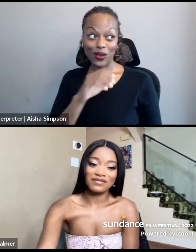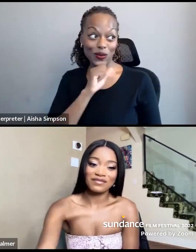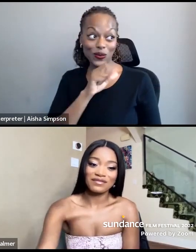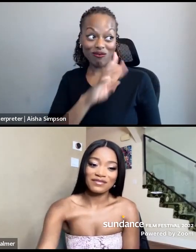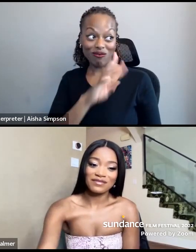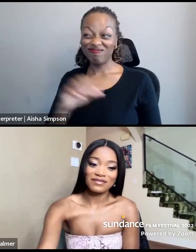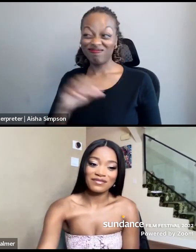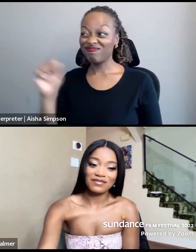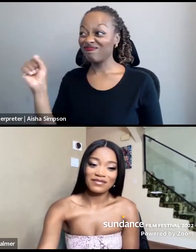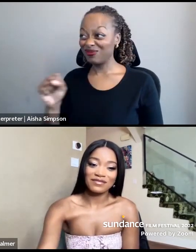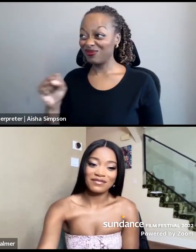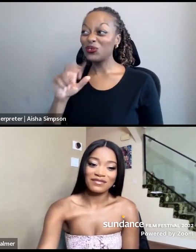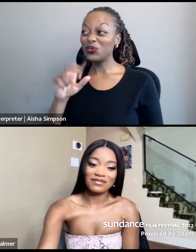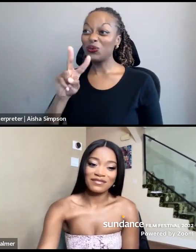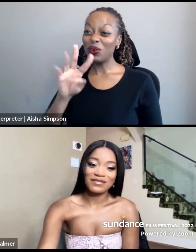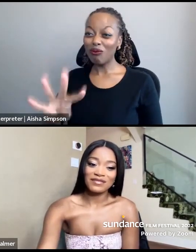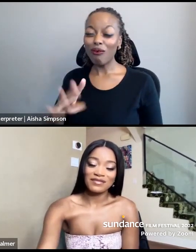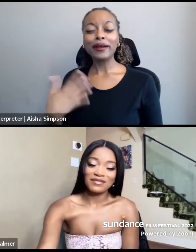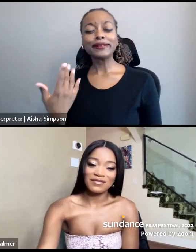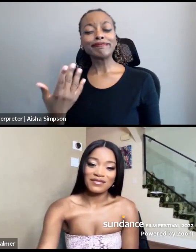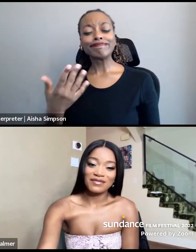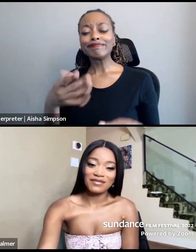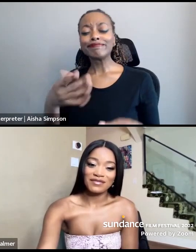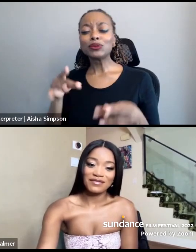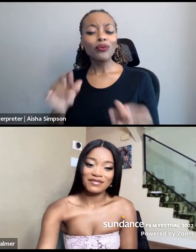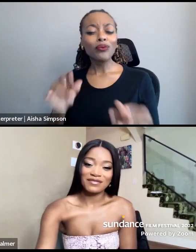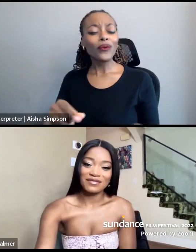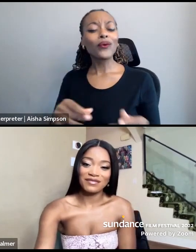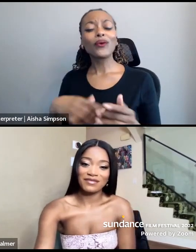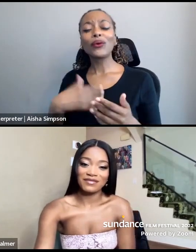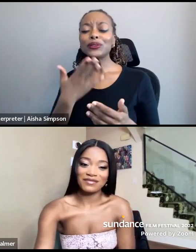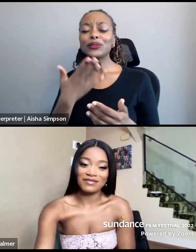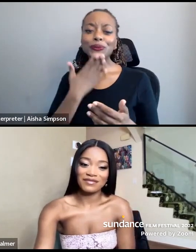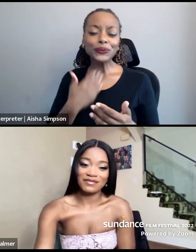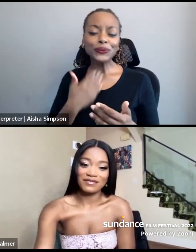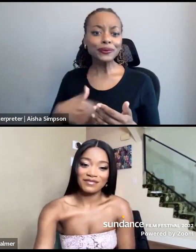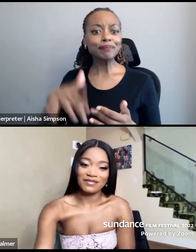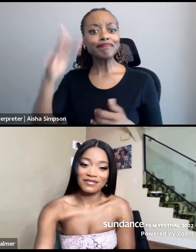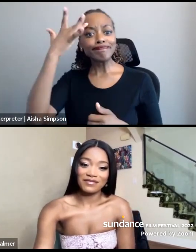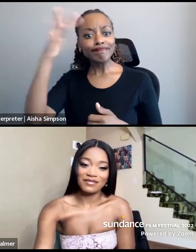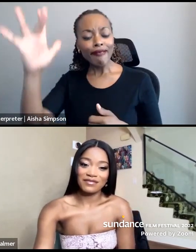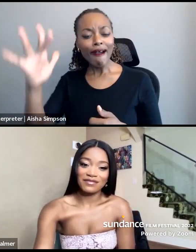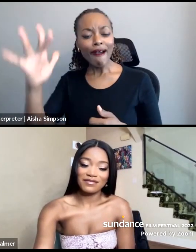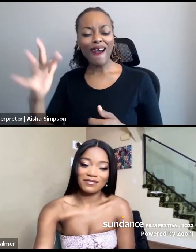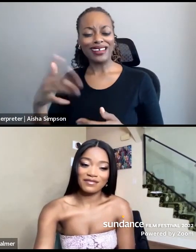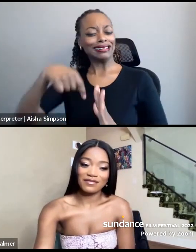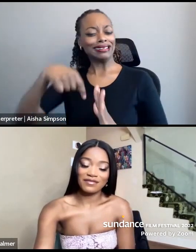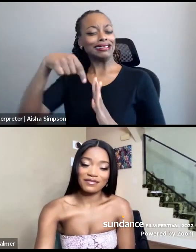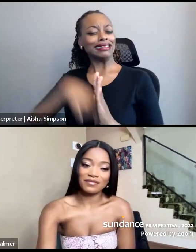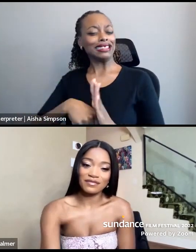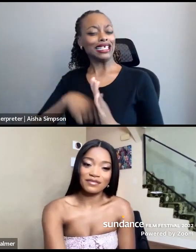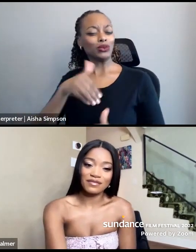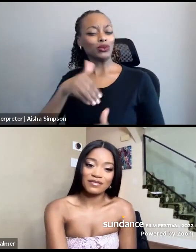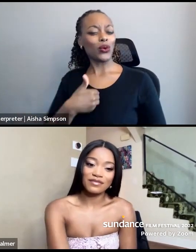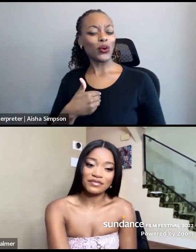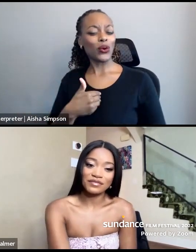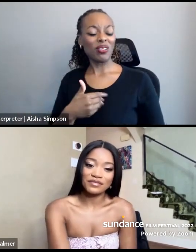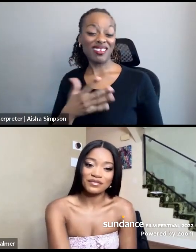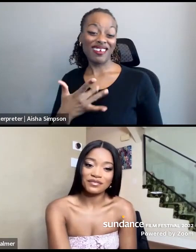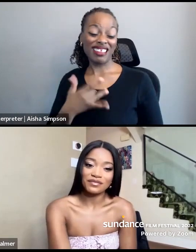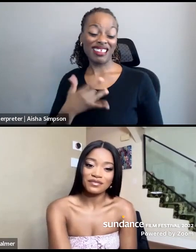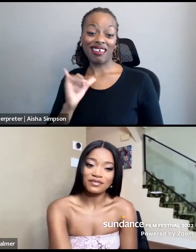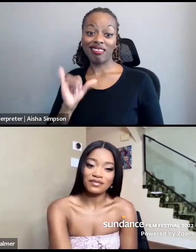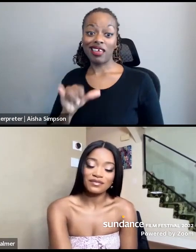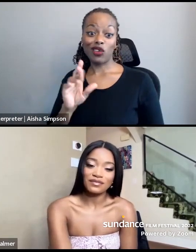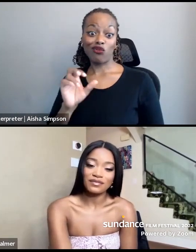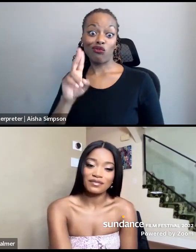super charming and super smart and like so soulful and rare. I think it's rare to find young men